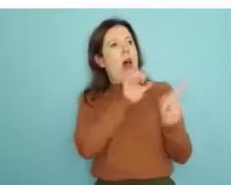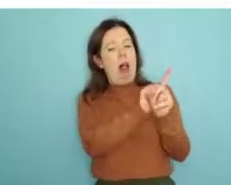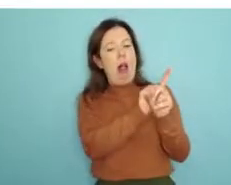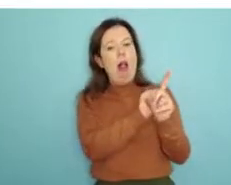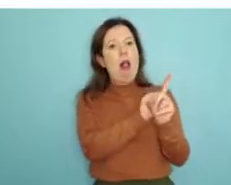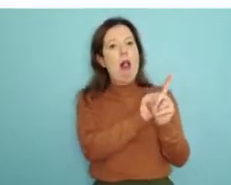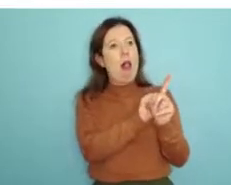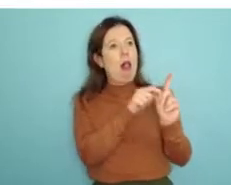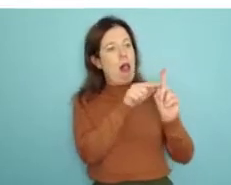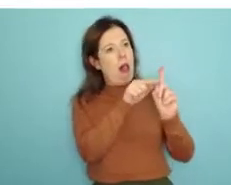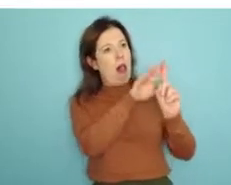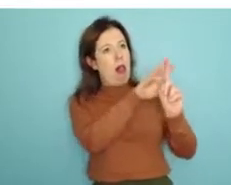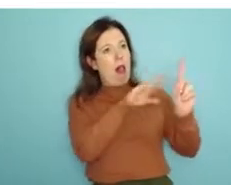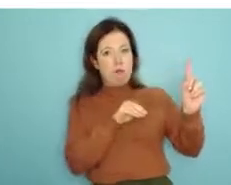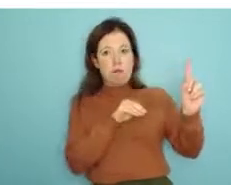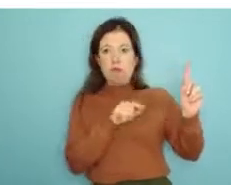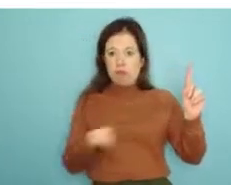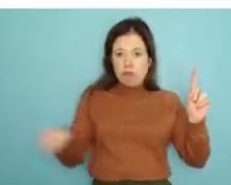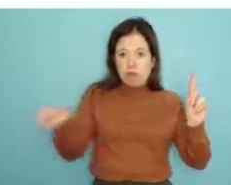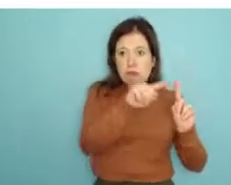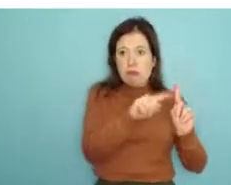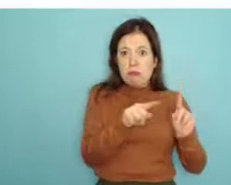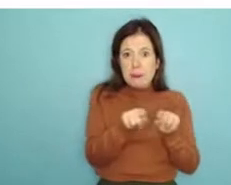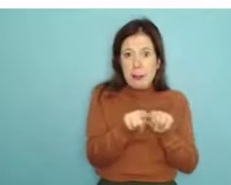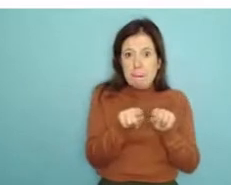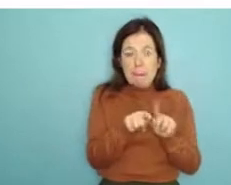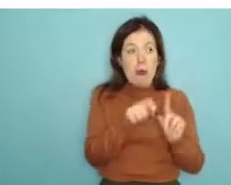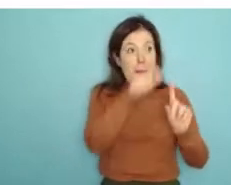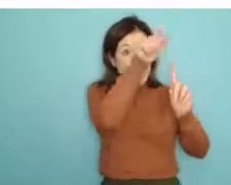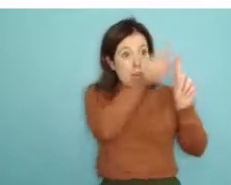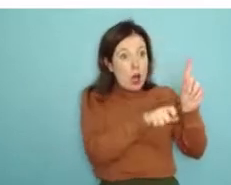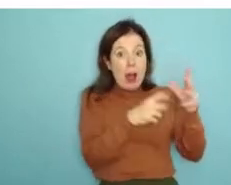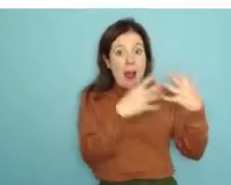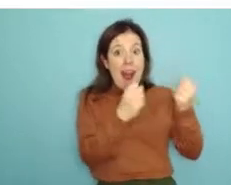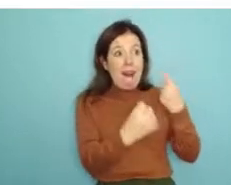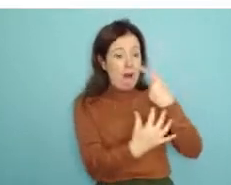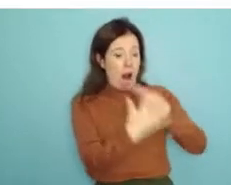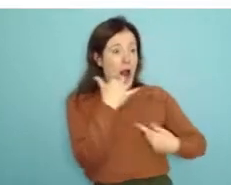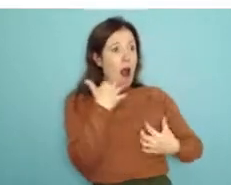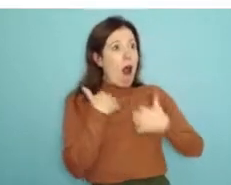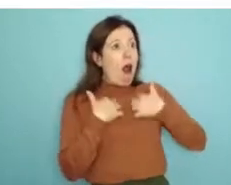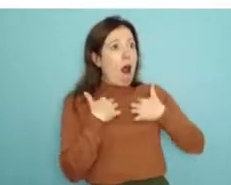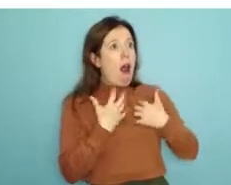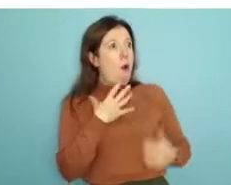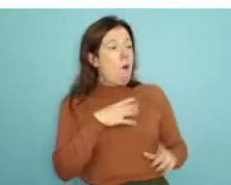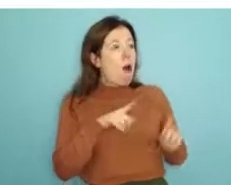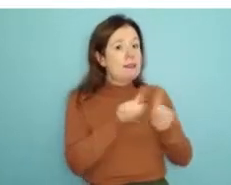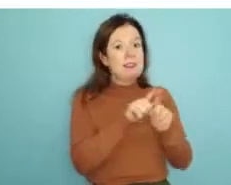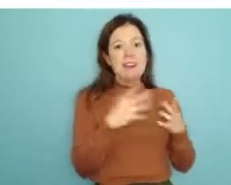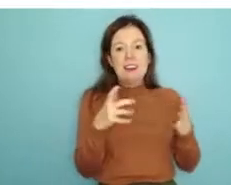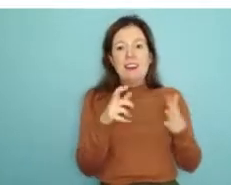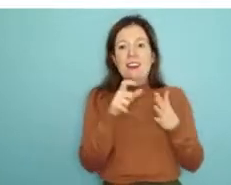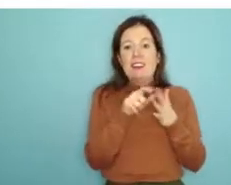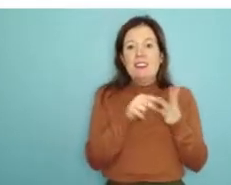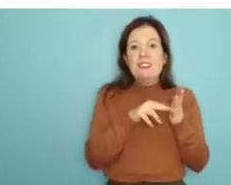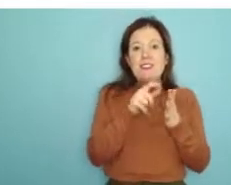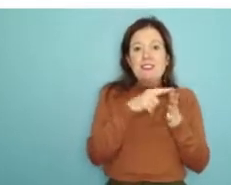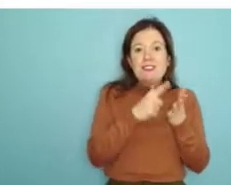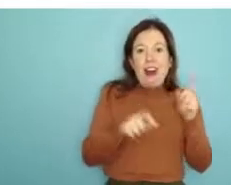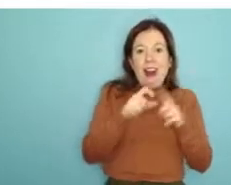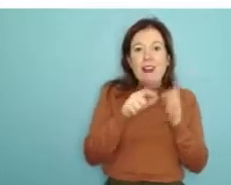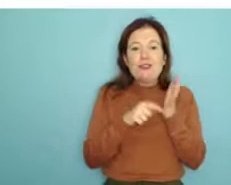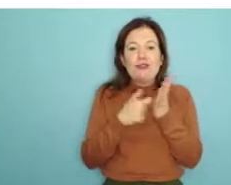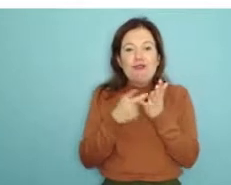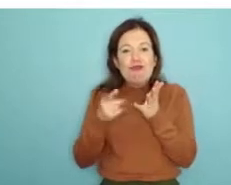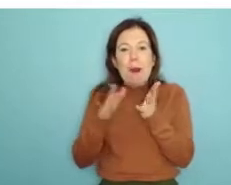encourage you to really do that. Find someone who inspires you. So maybe it's Donald Trump or Barack Obama.